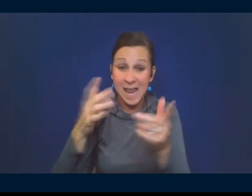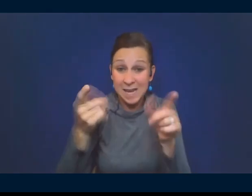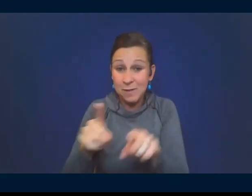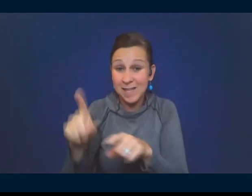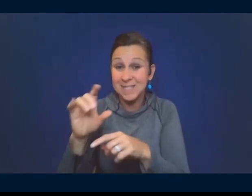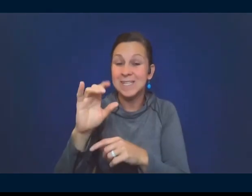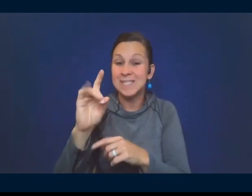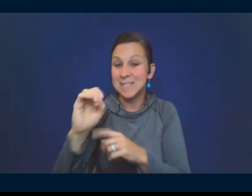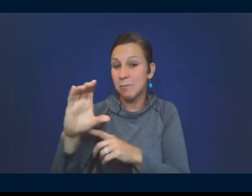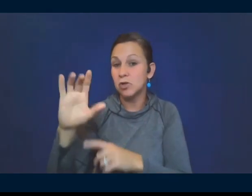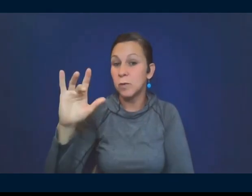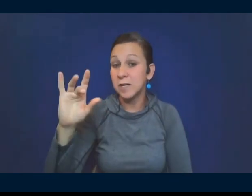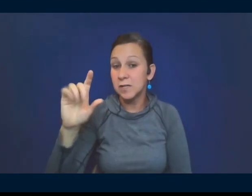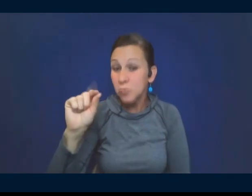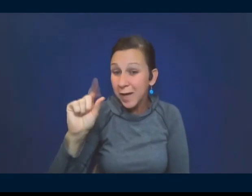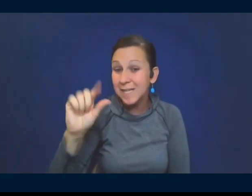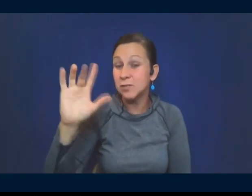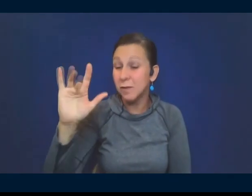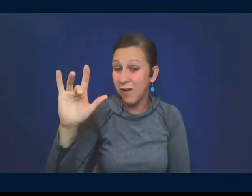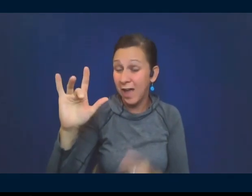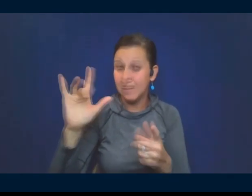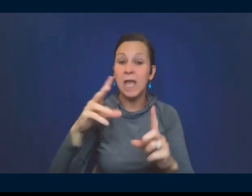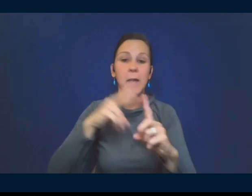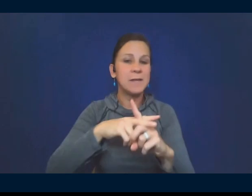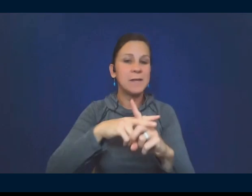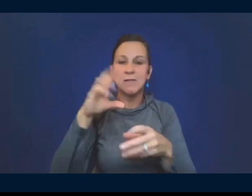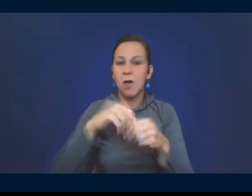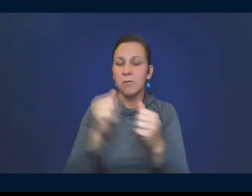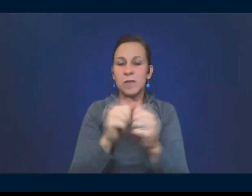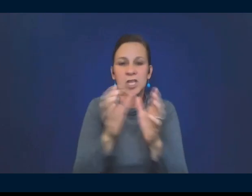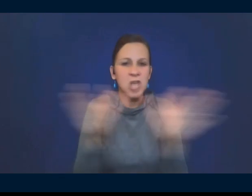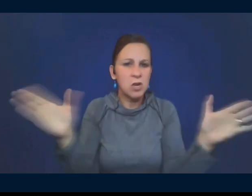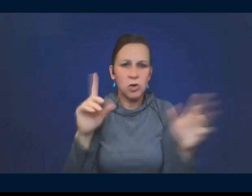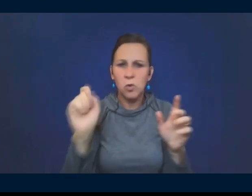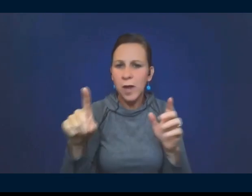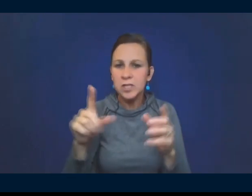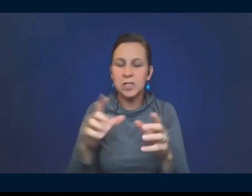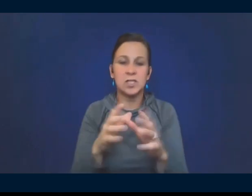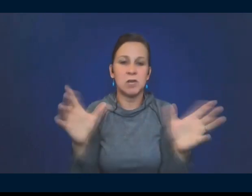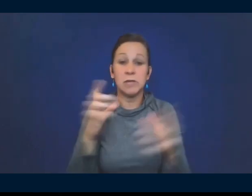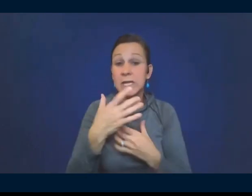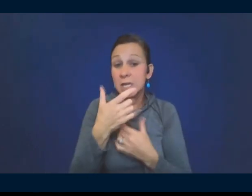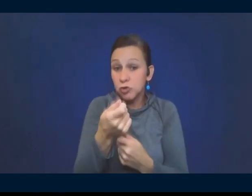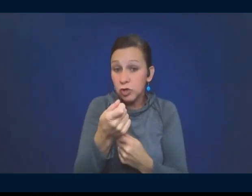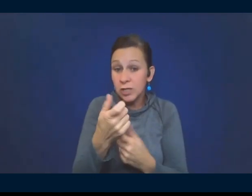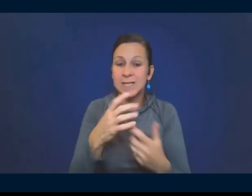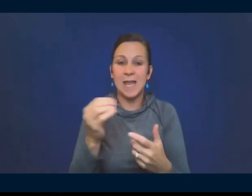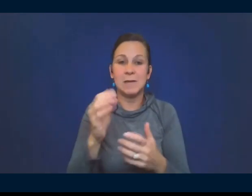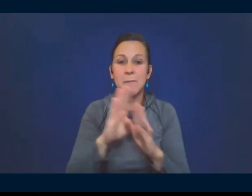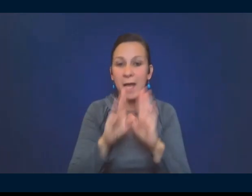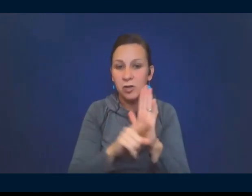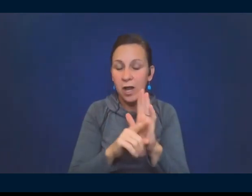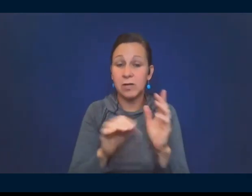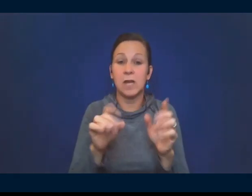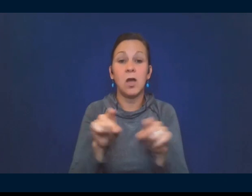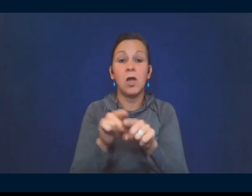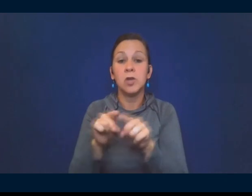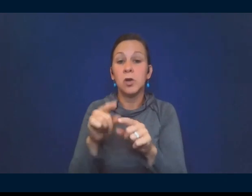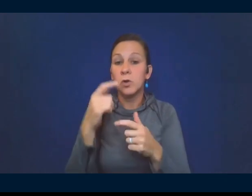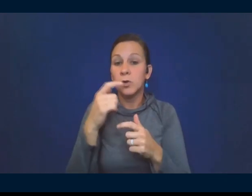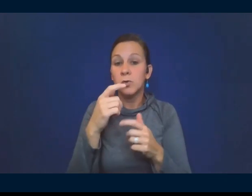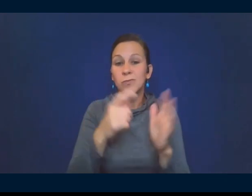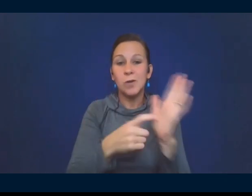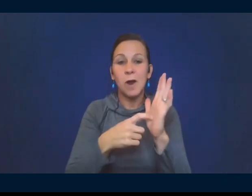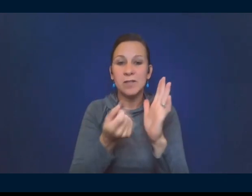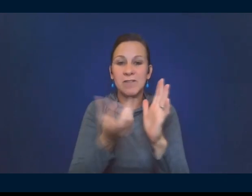The application consists of general questions on interest and background, and also requires a couple of writing